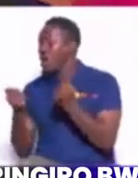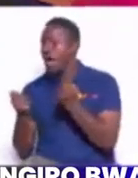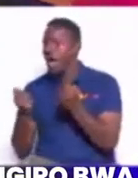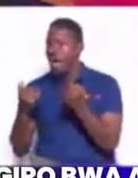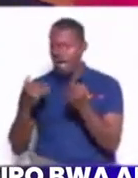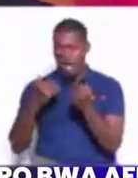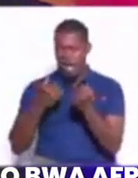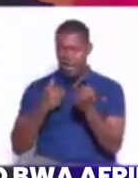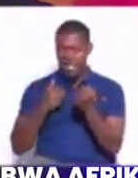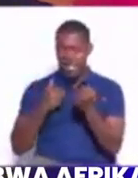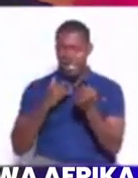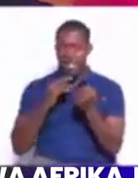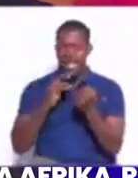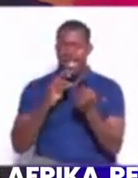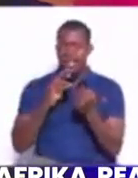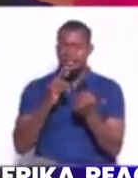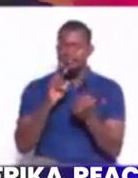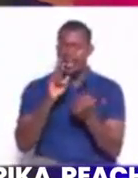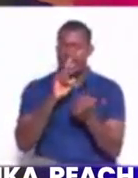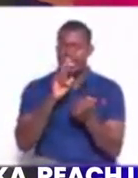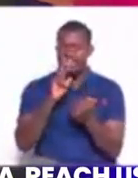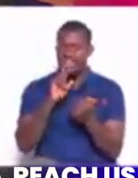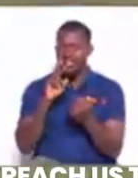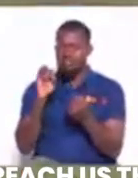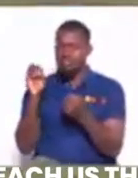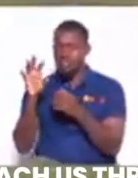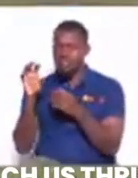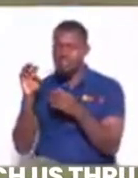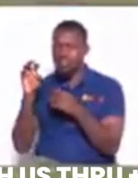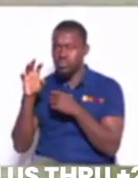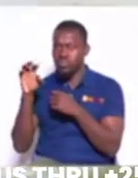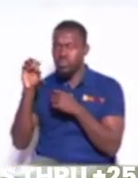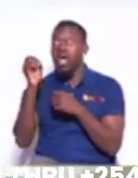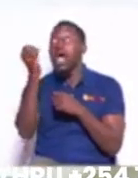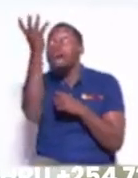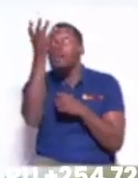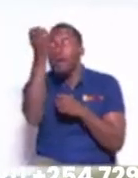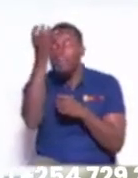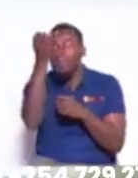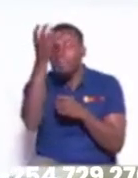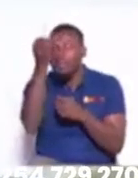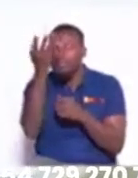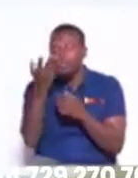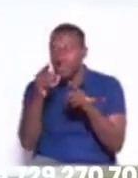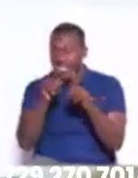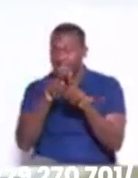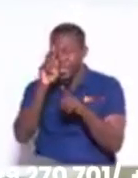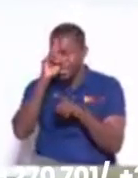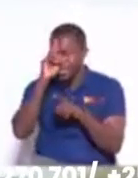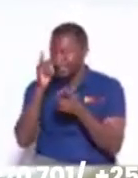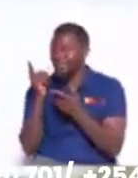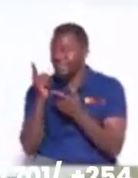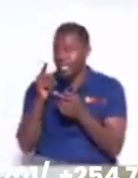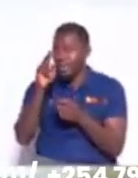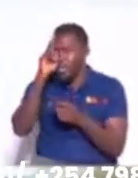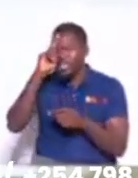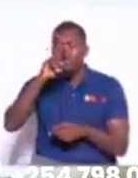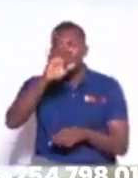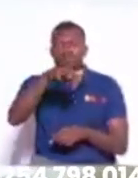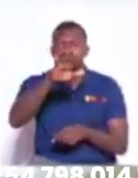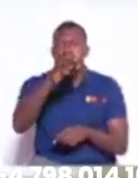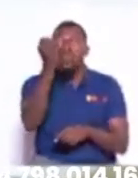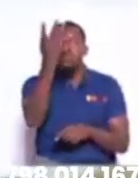of it. You see any cars like that in Kenya with red lights? Yeah. So the police stopped me, and he pulled me